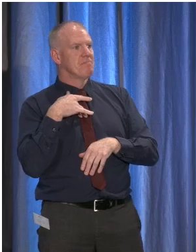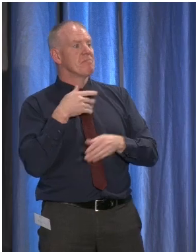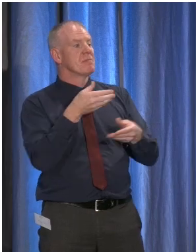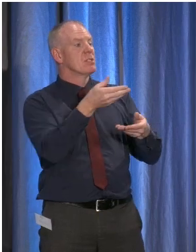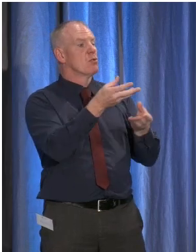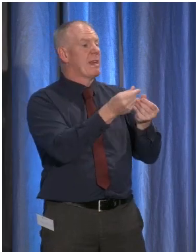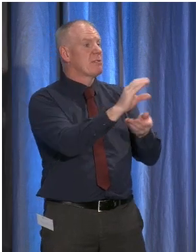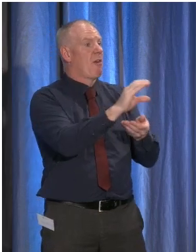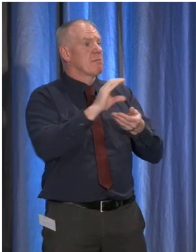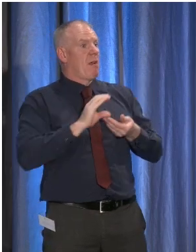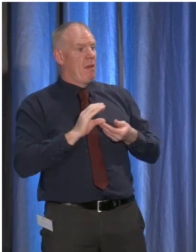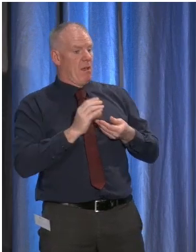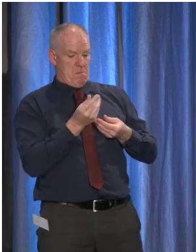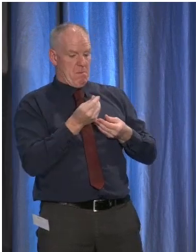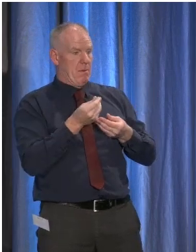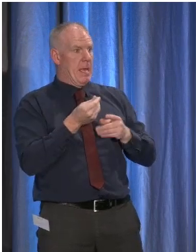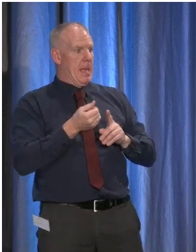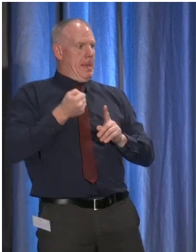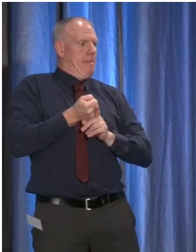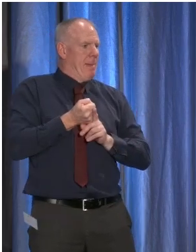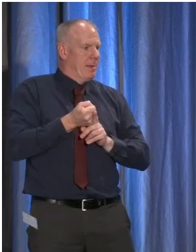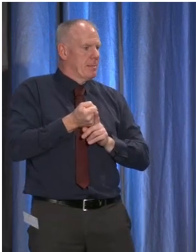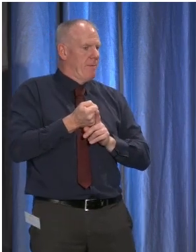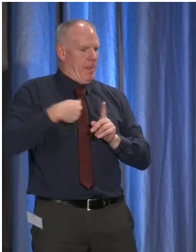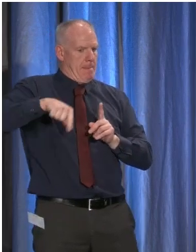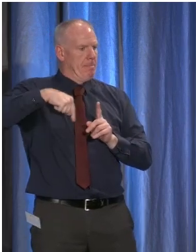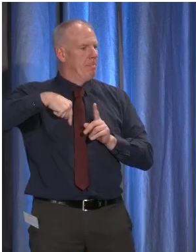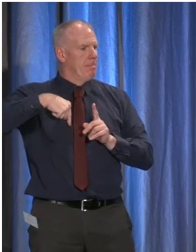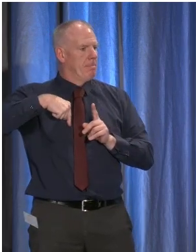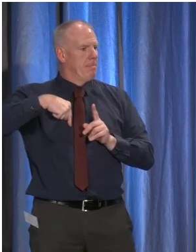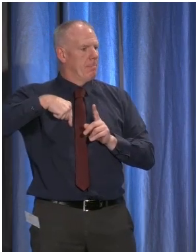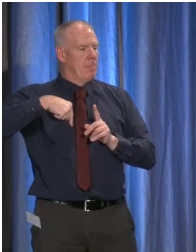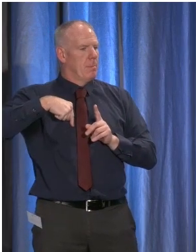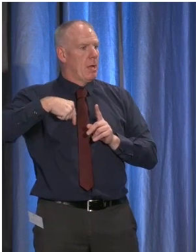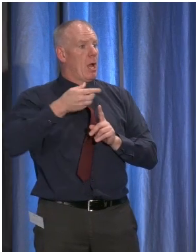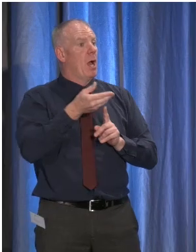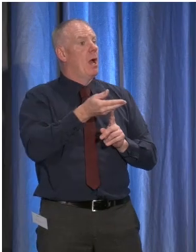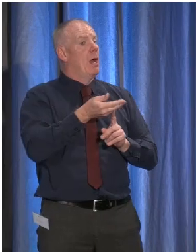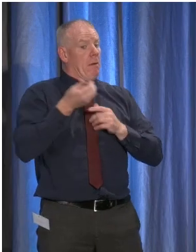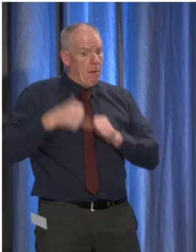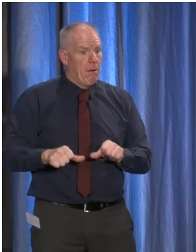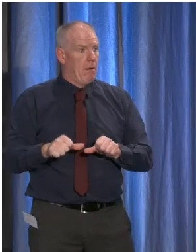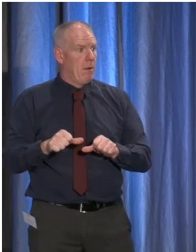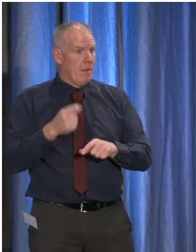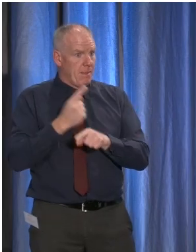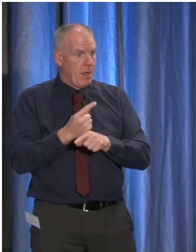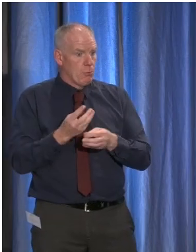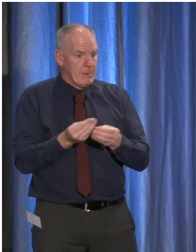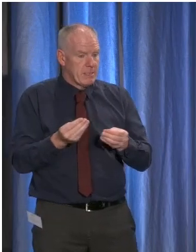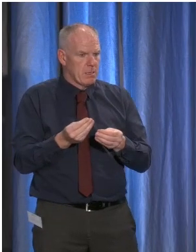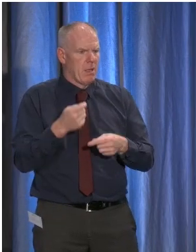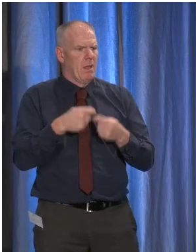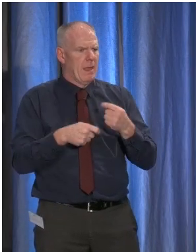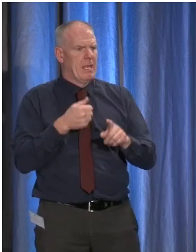the resource as the impact they were after. Once the resource is in place,